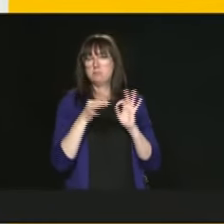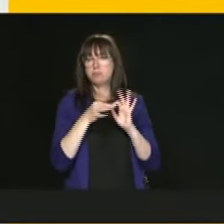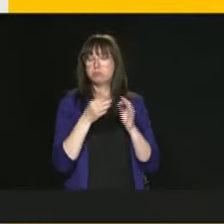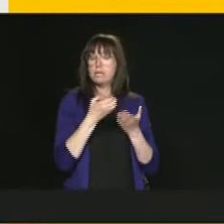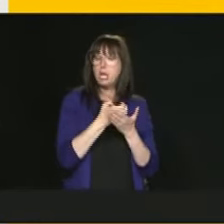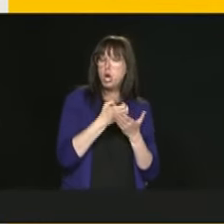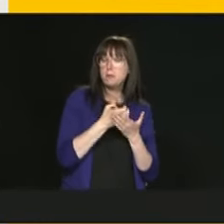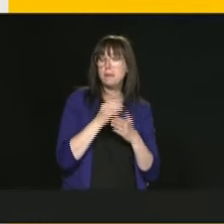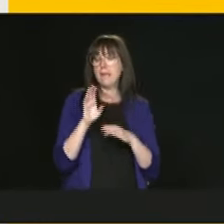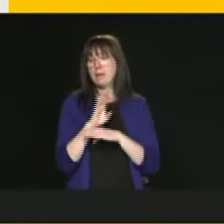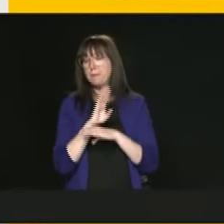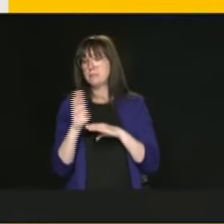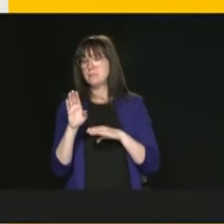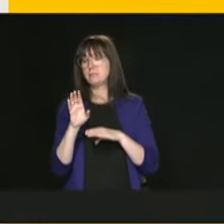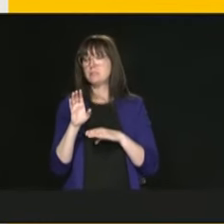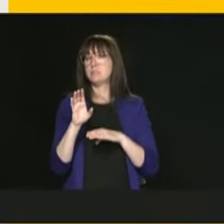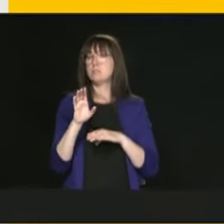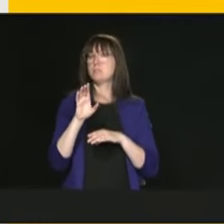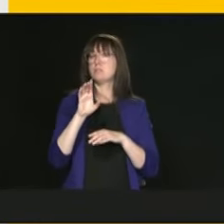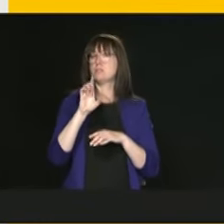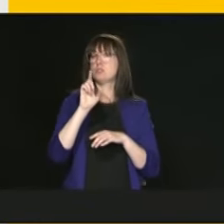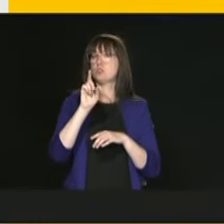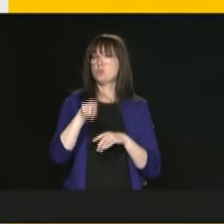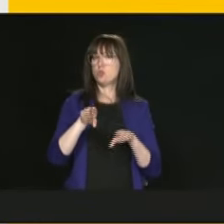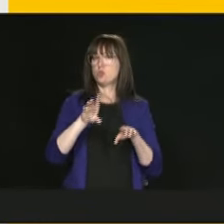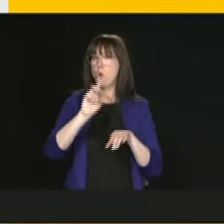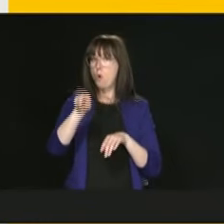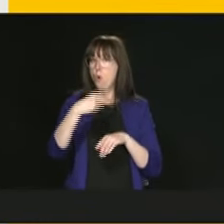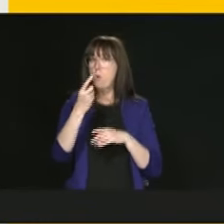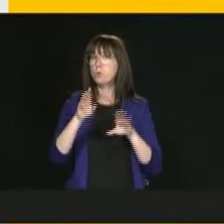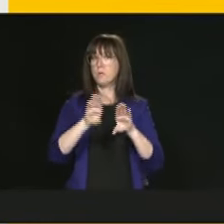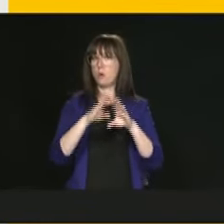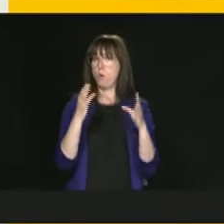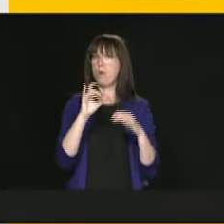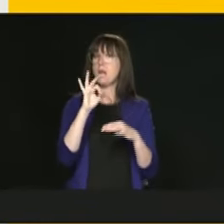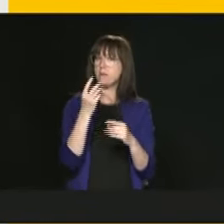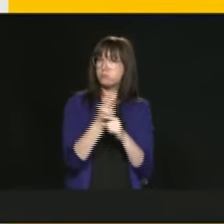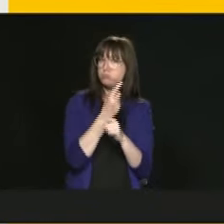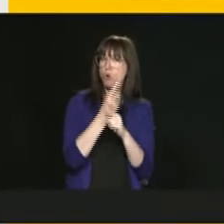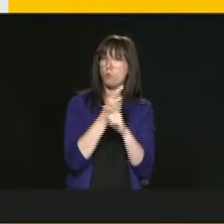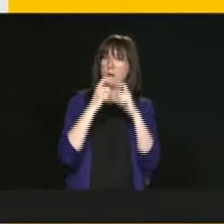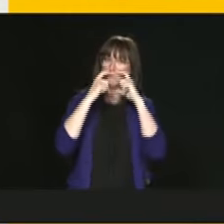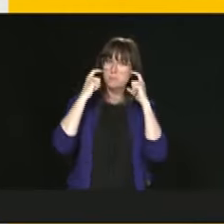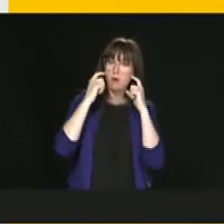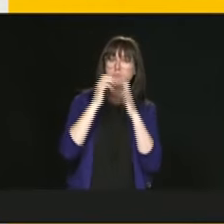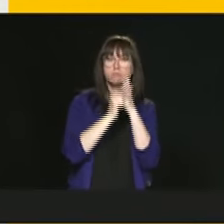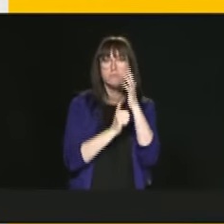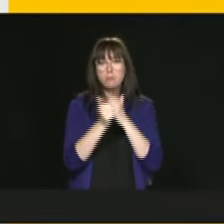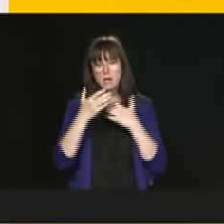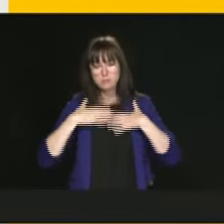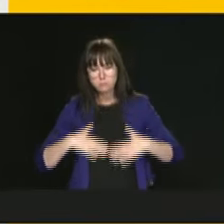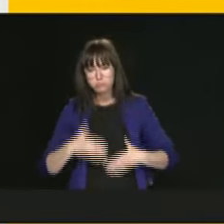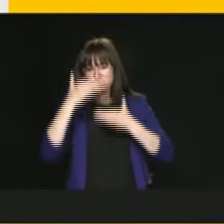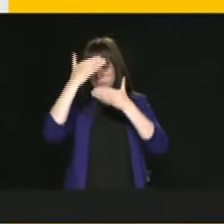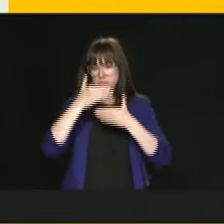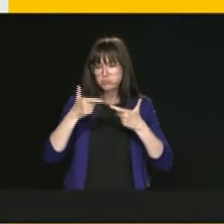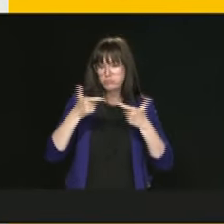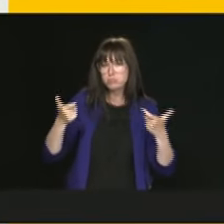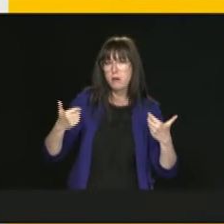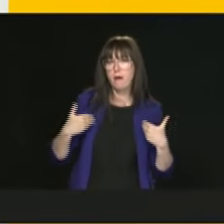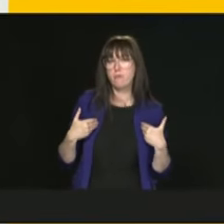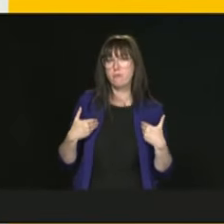businesses should only reopen if they have adequate PPE to protect workers. Given